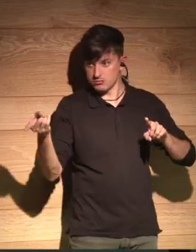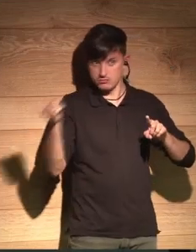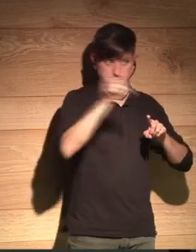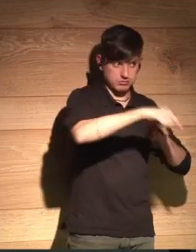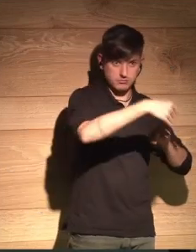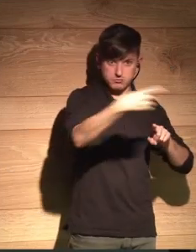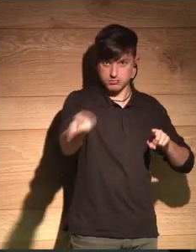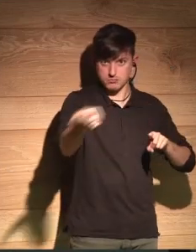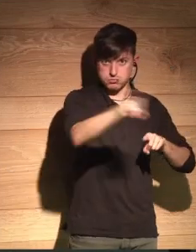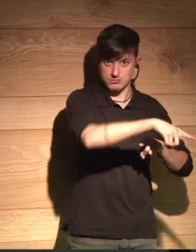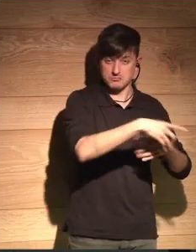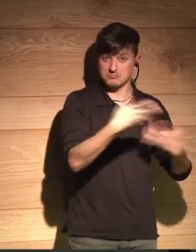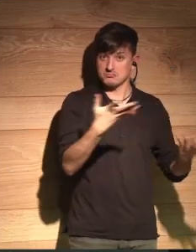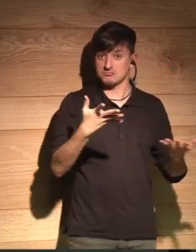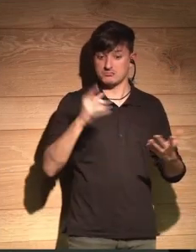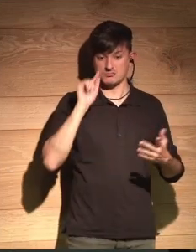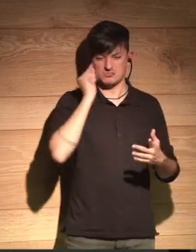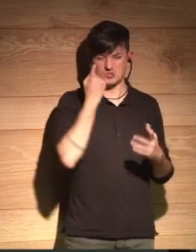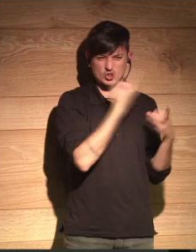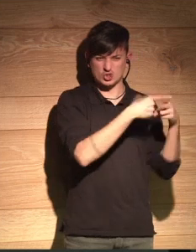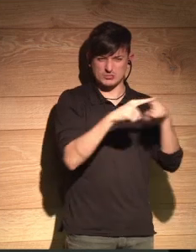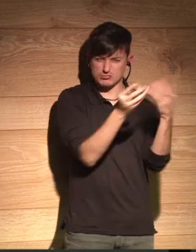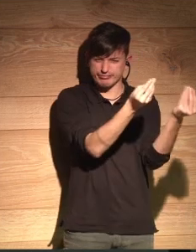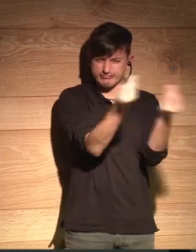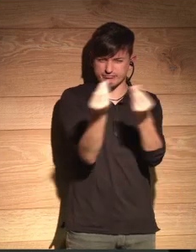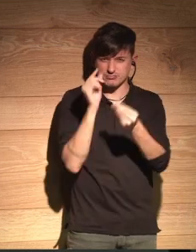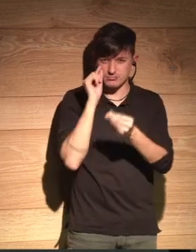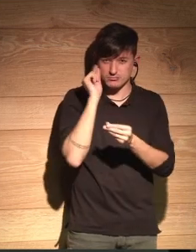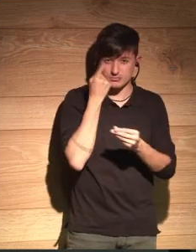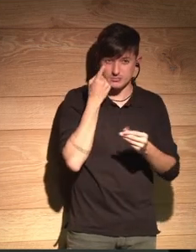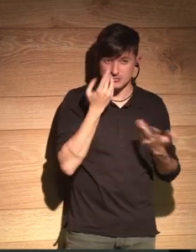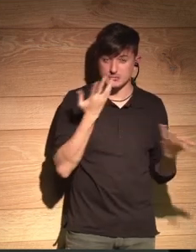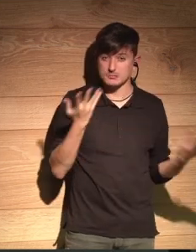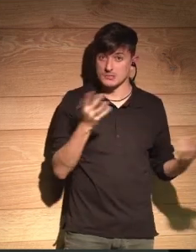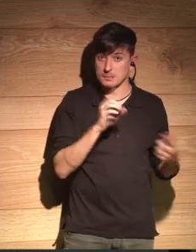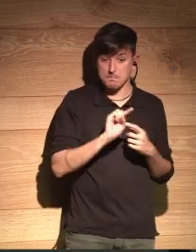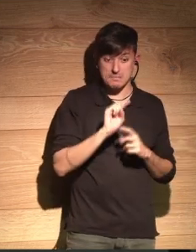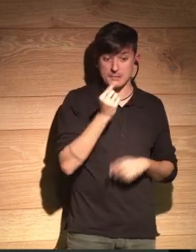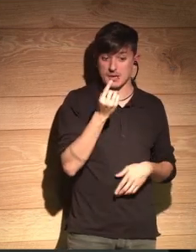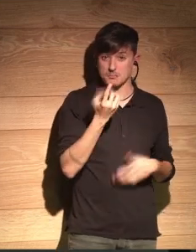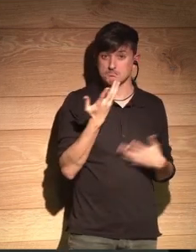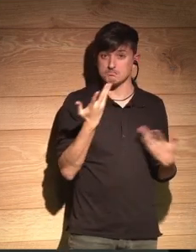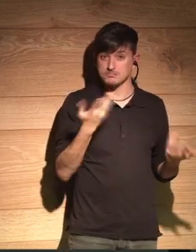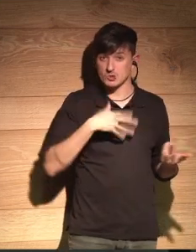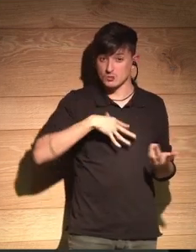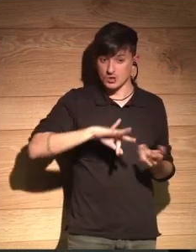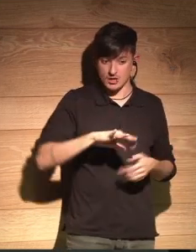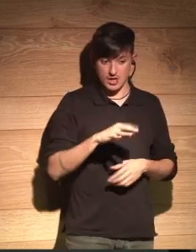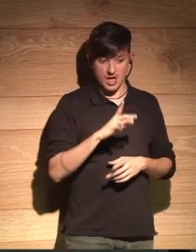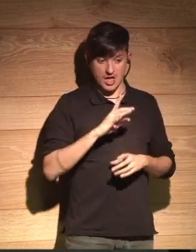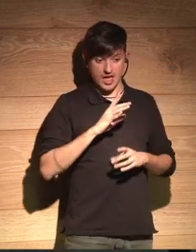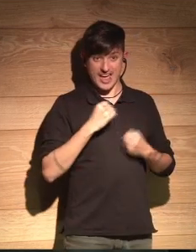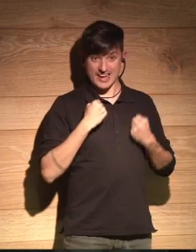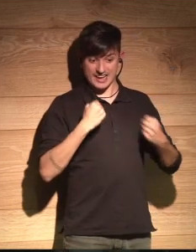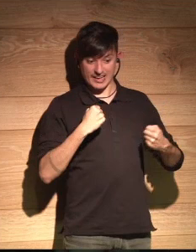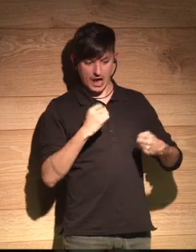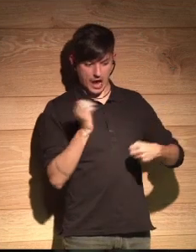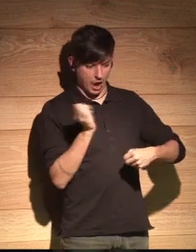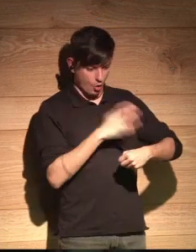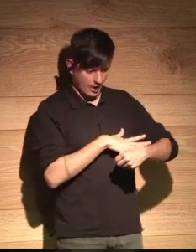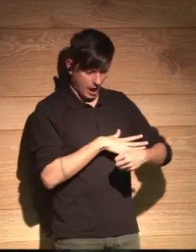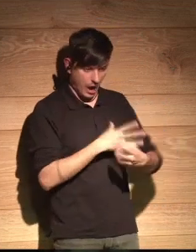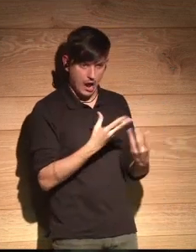So we discovered many things from the project. First, we could actually save a lot of energy by optimizing this. Think about